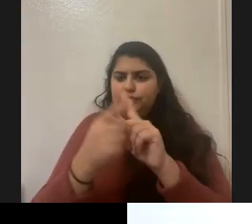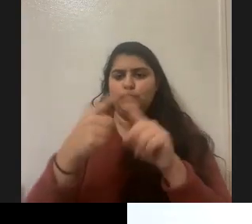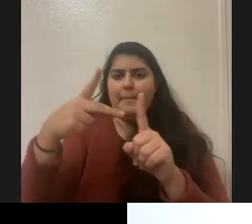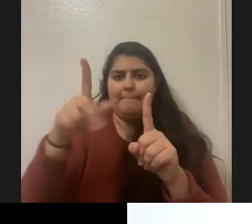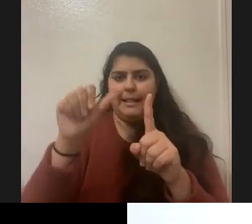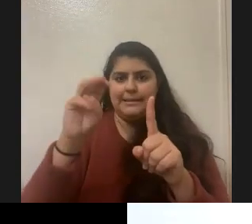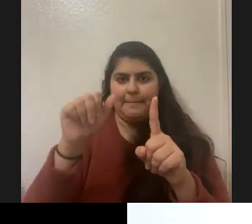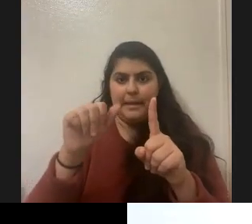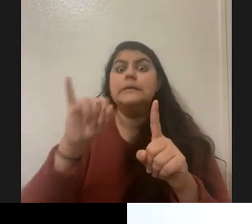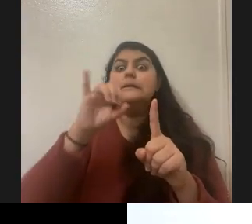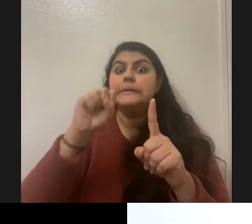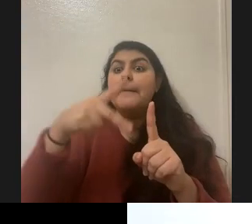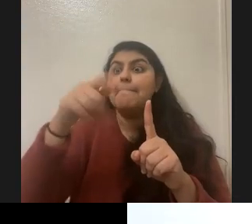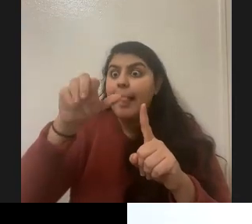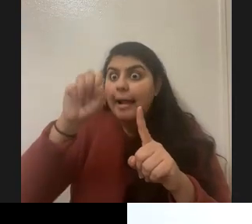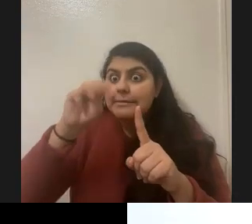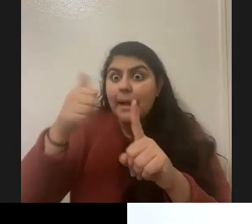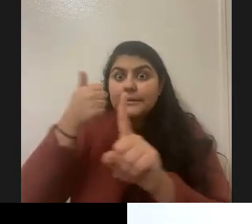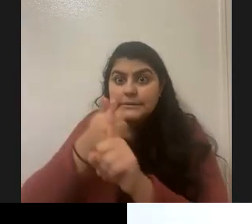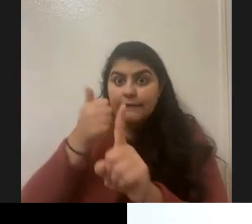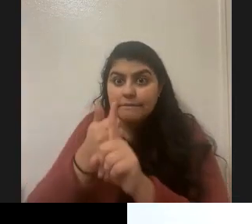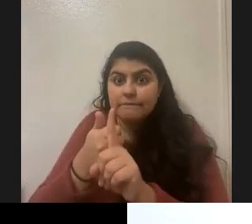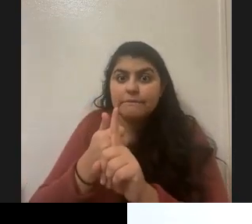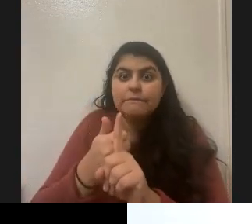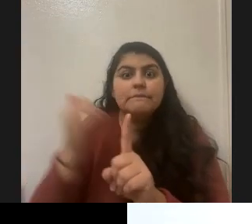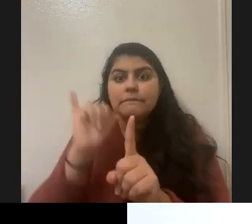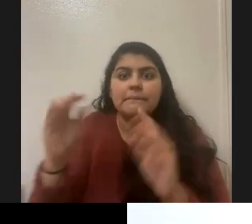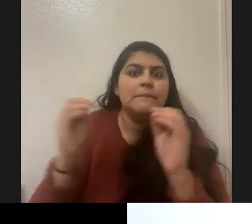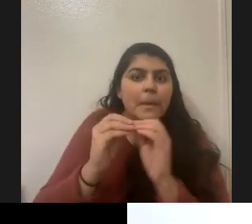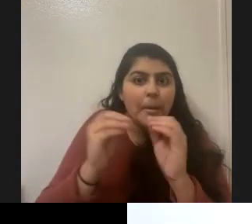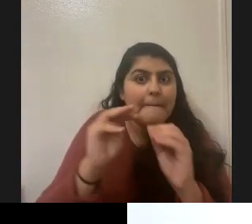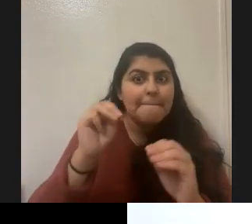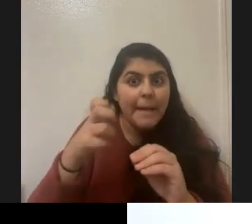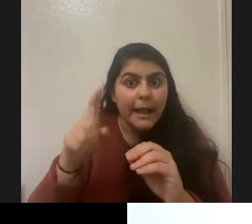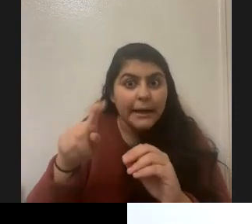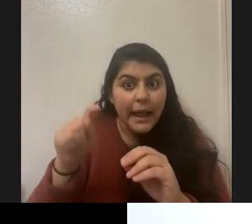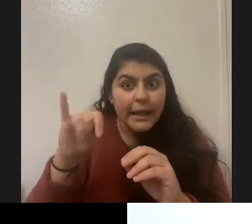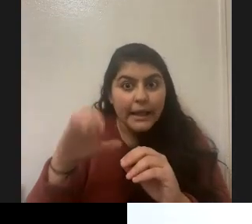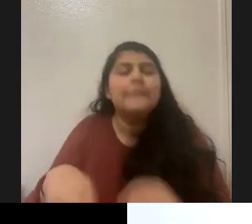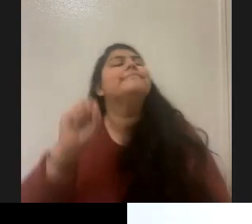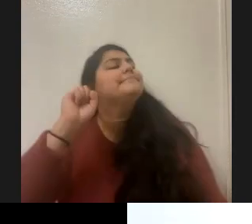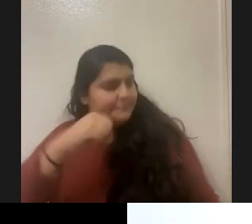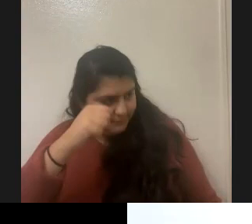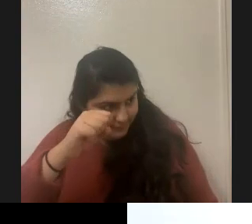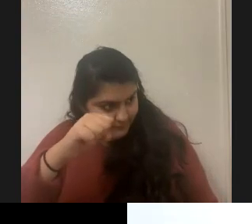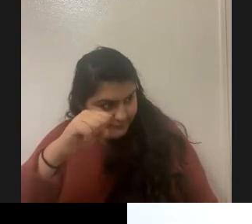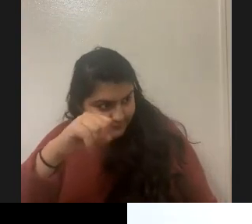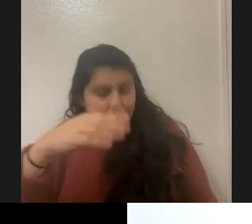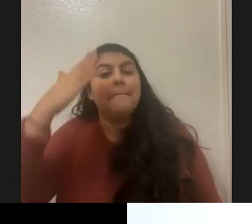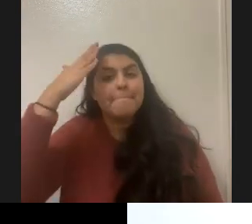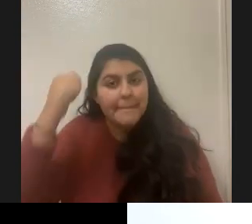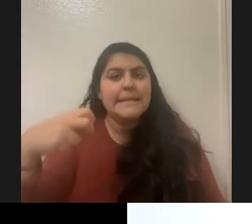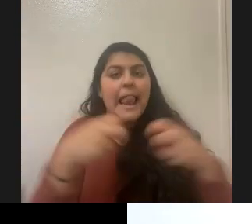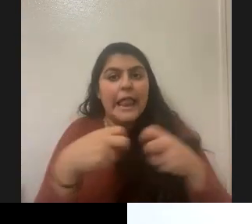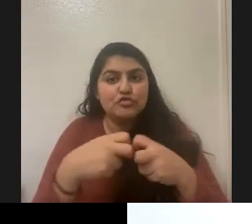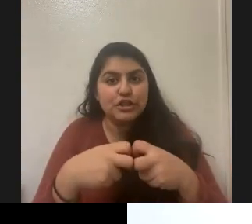the plasma version of that like more magnetic? Yeah, because it is electrically